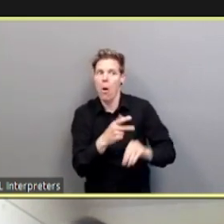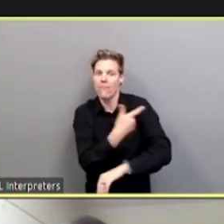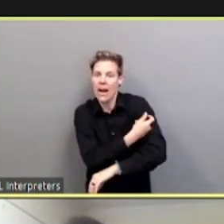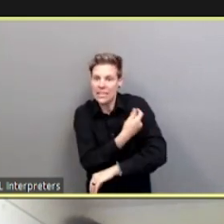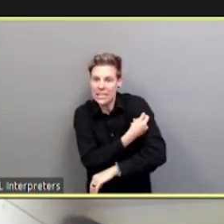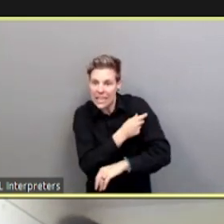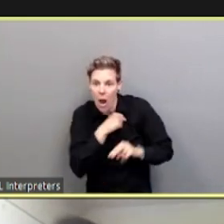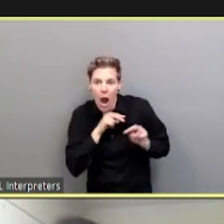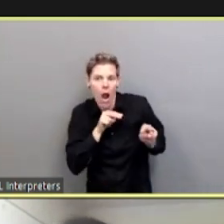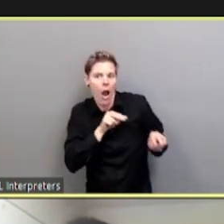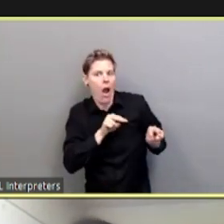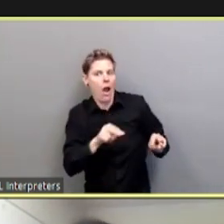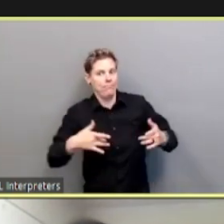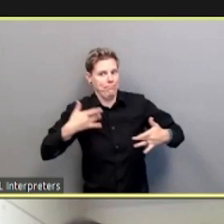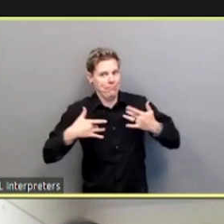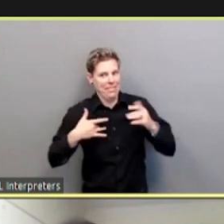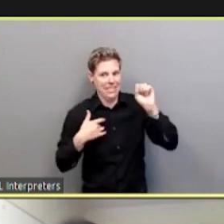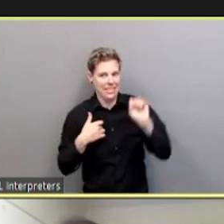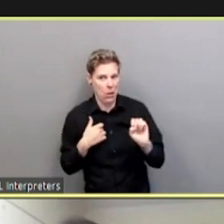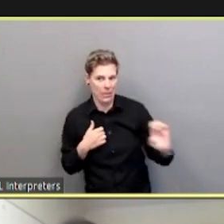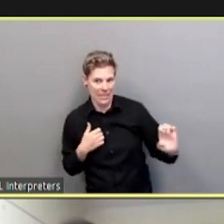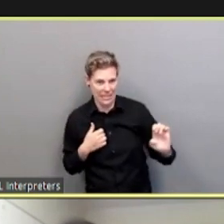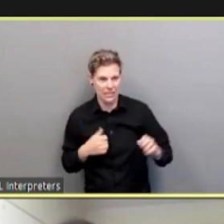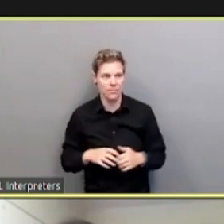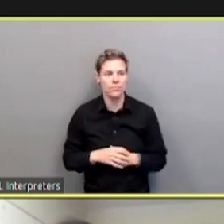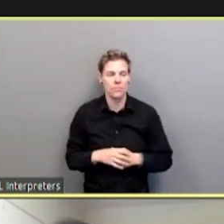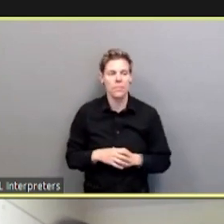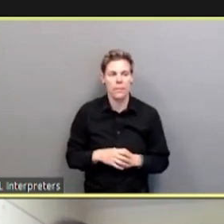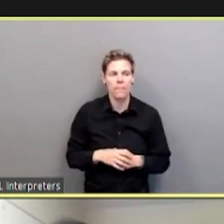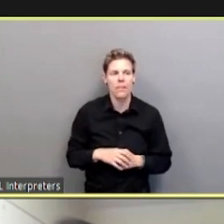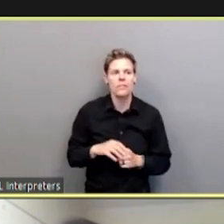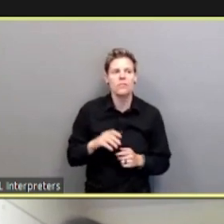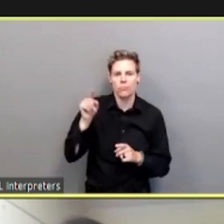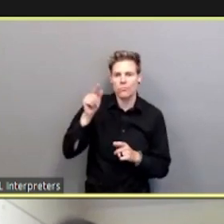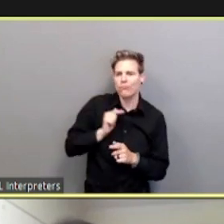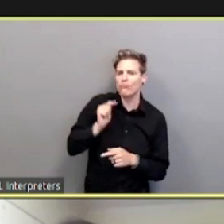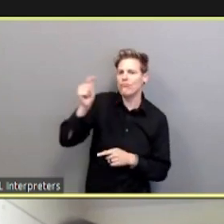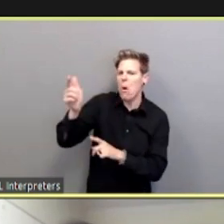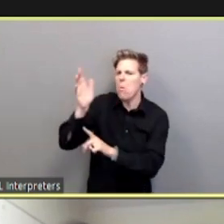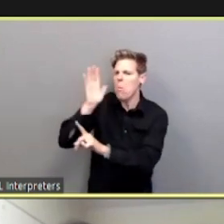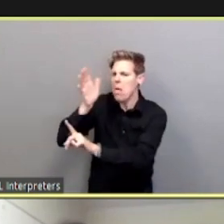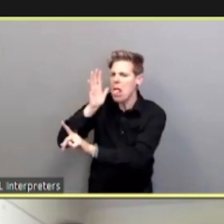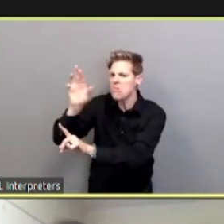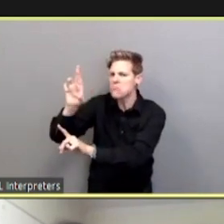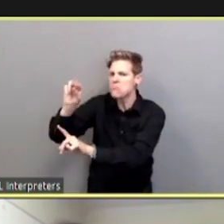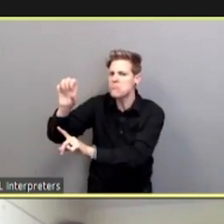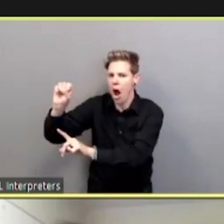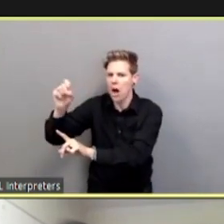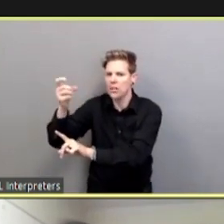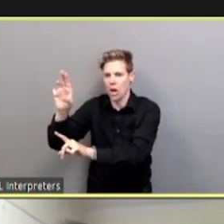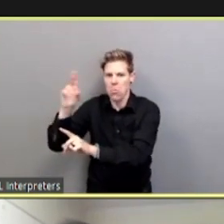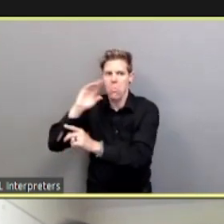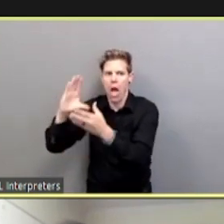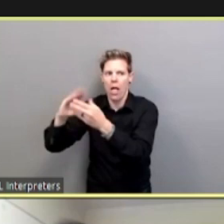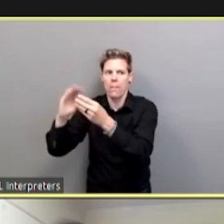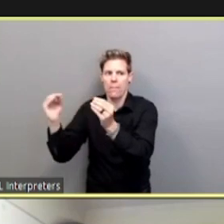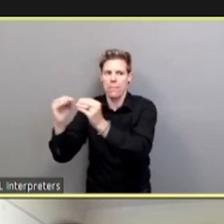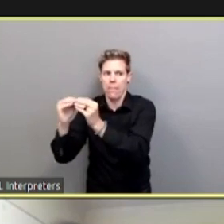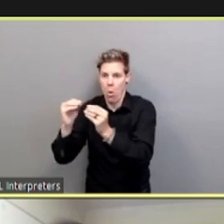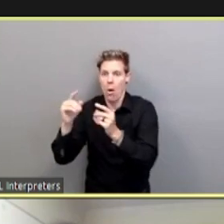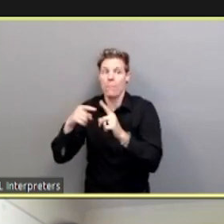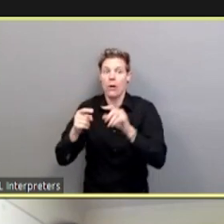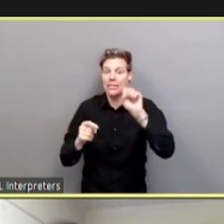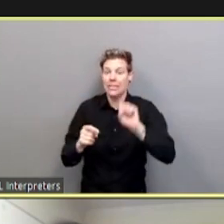And as my colleague, Dr. Ross will be sharing later on, that's really helping our state have fewer cases than other states and is